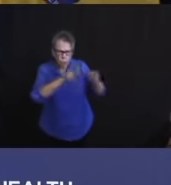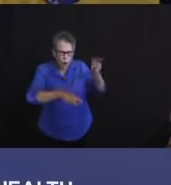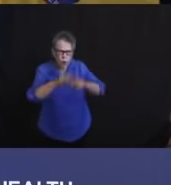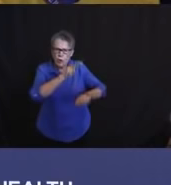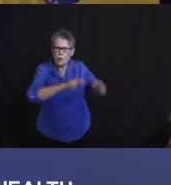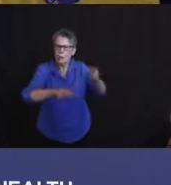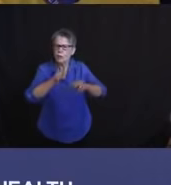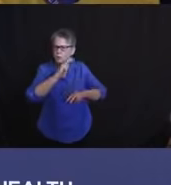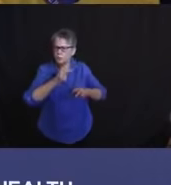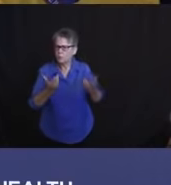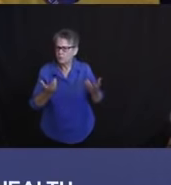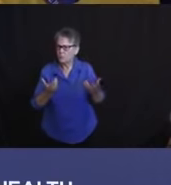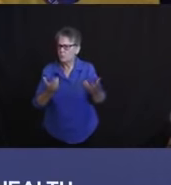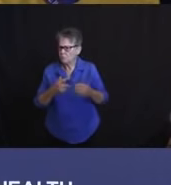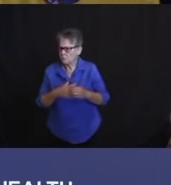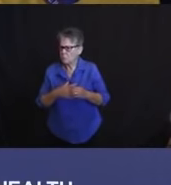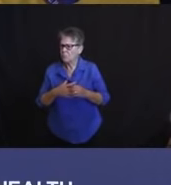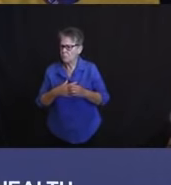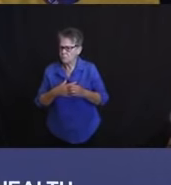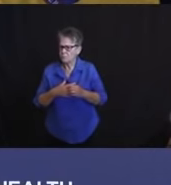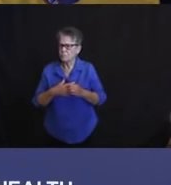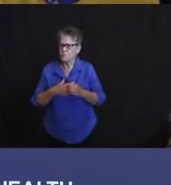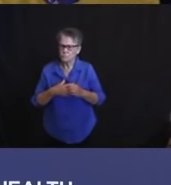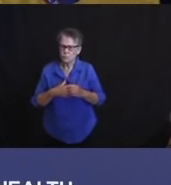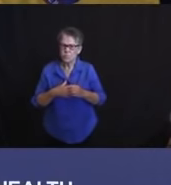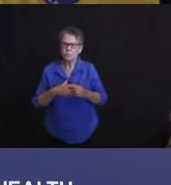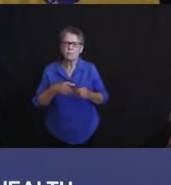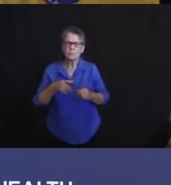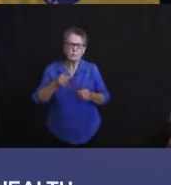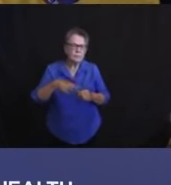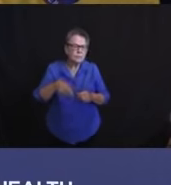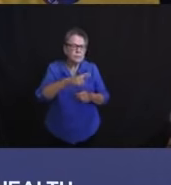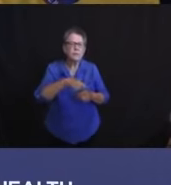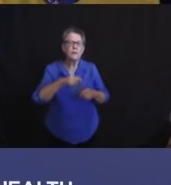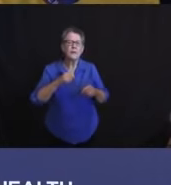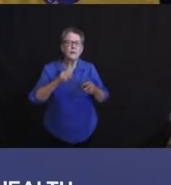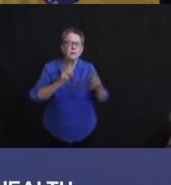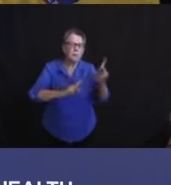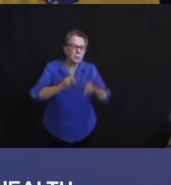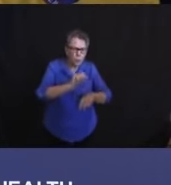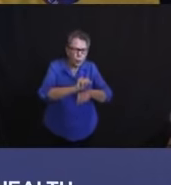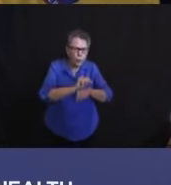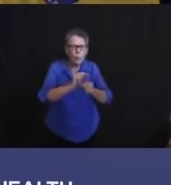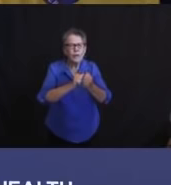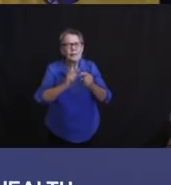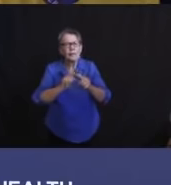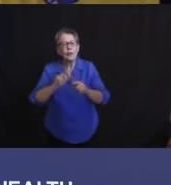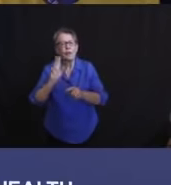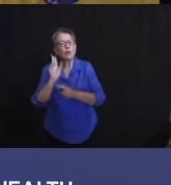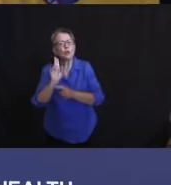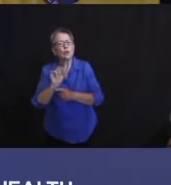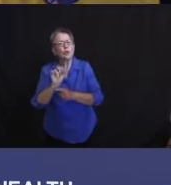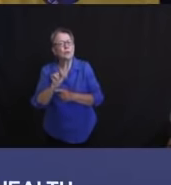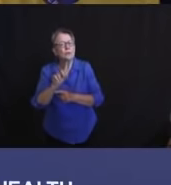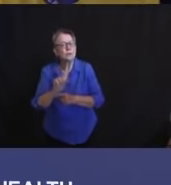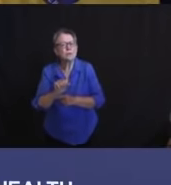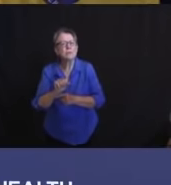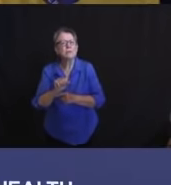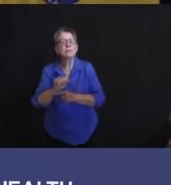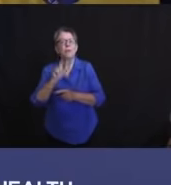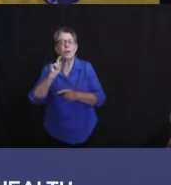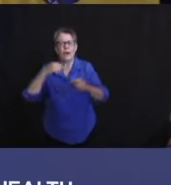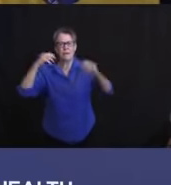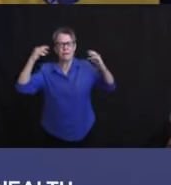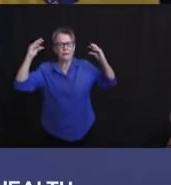thing. But there's an enormous amount of surveillance. And again, we have got to say this unequivocally, people have to have